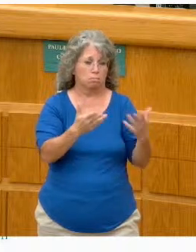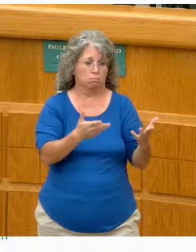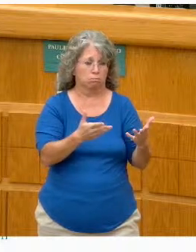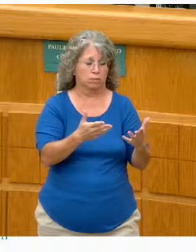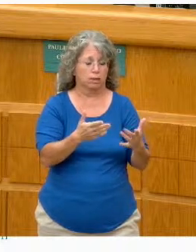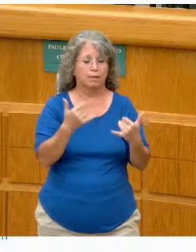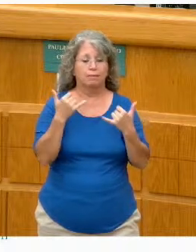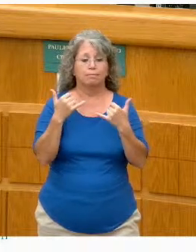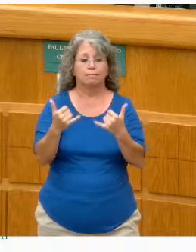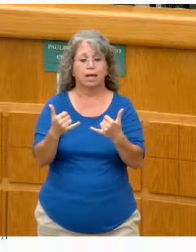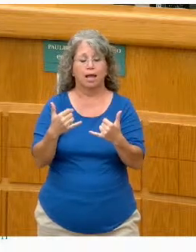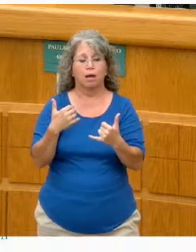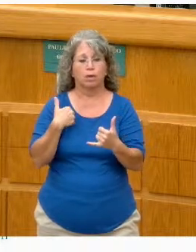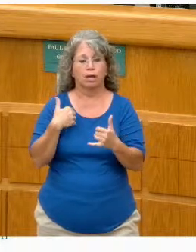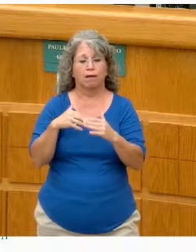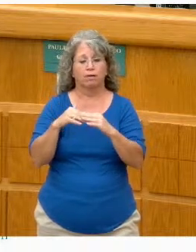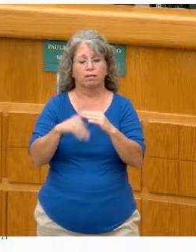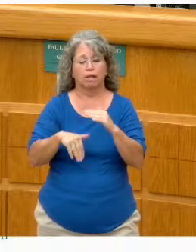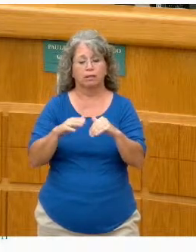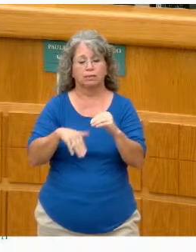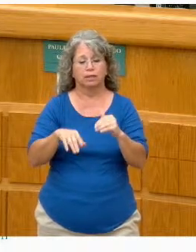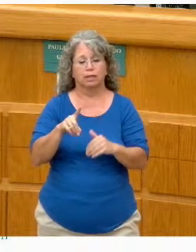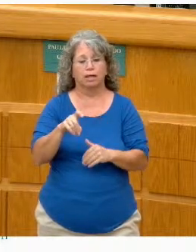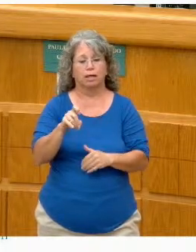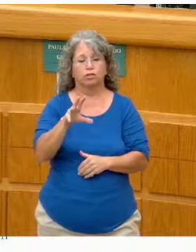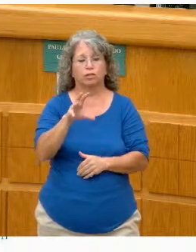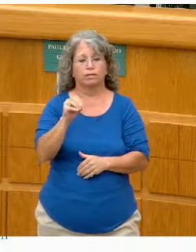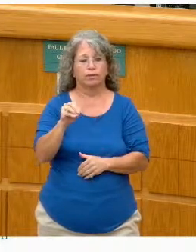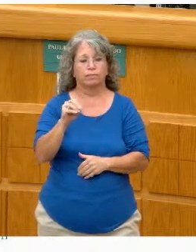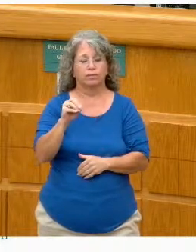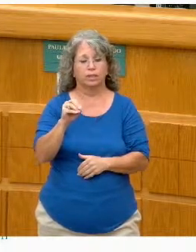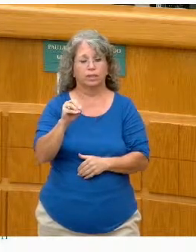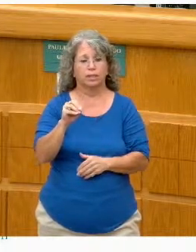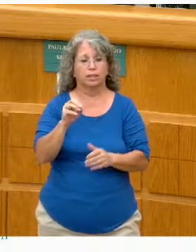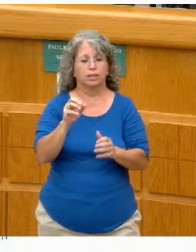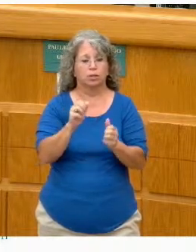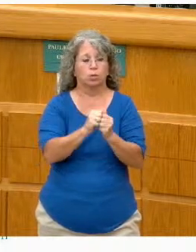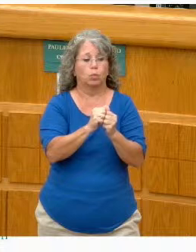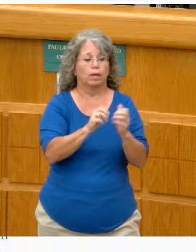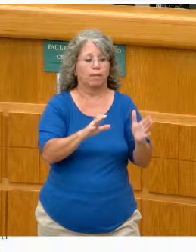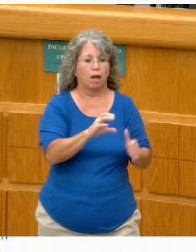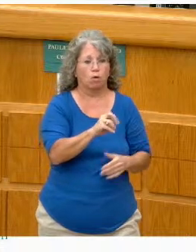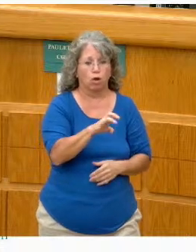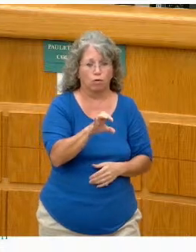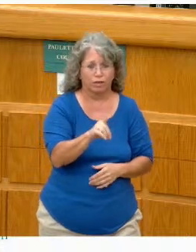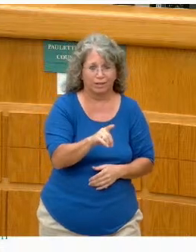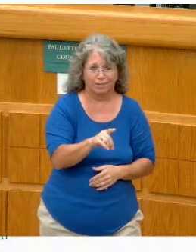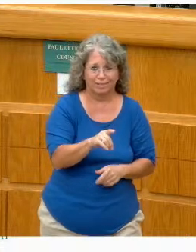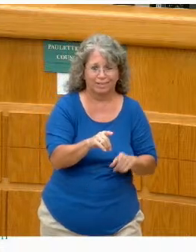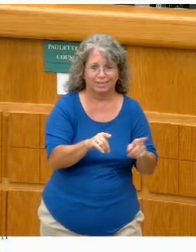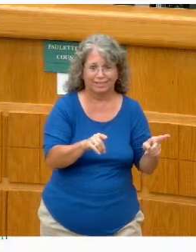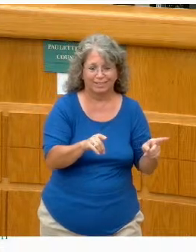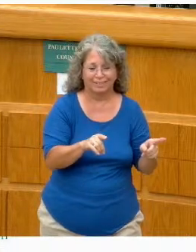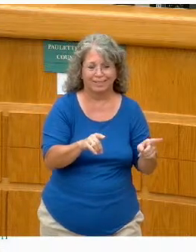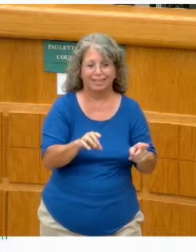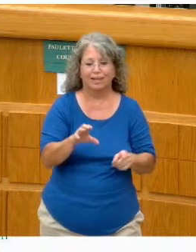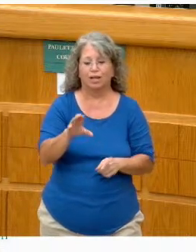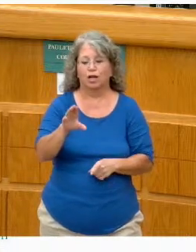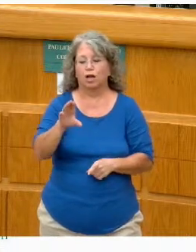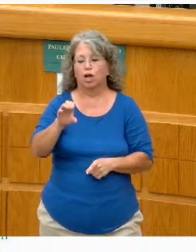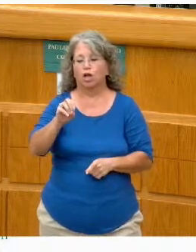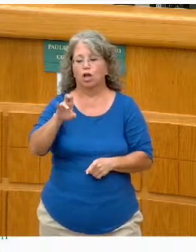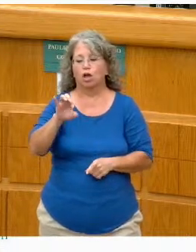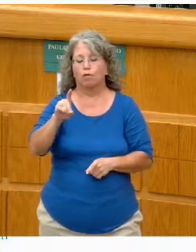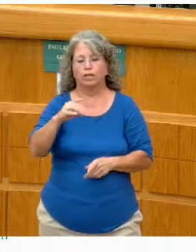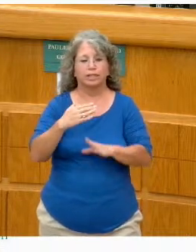And now there's less than 150 people that don't have COVID that are getting that level of treatment. So COVID is stopping them from